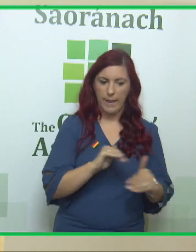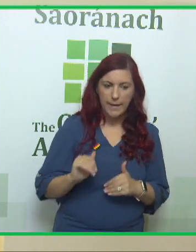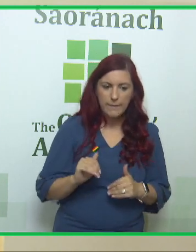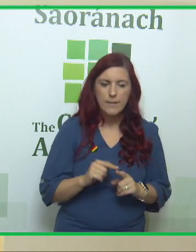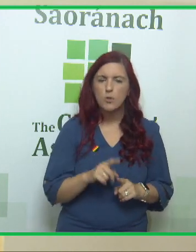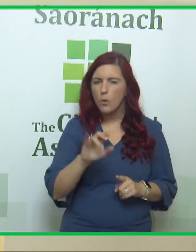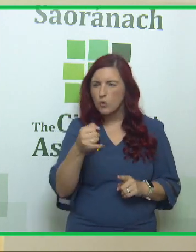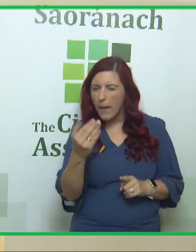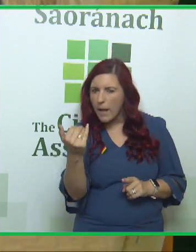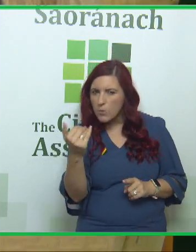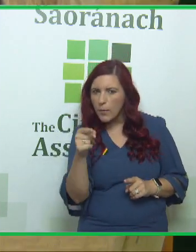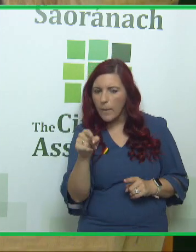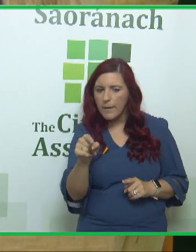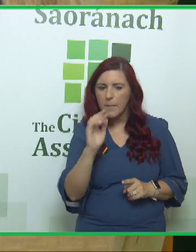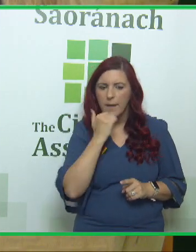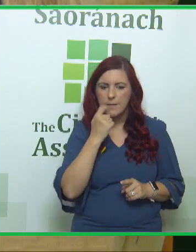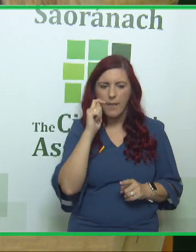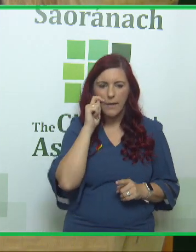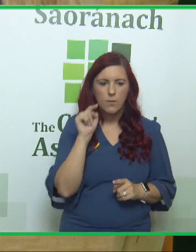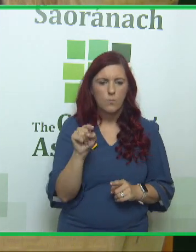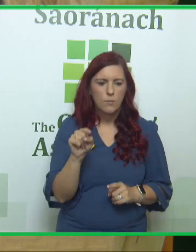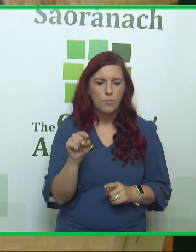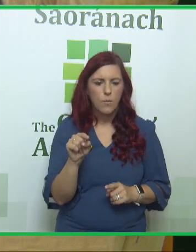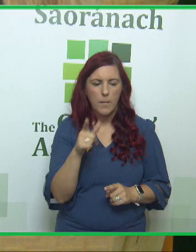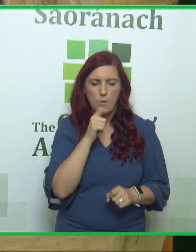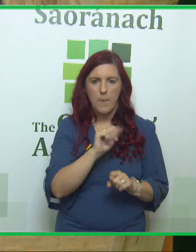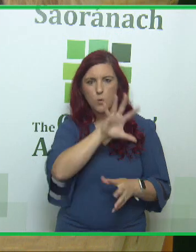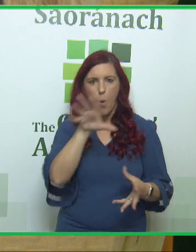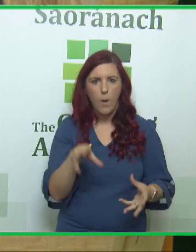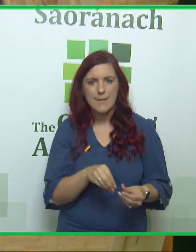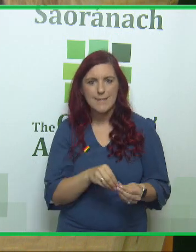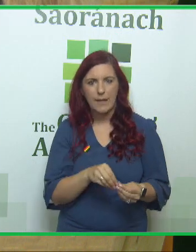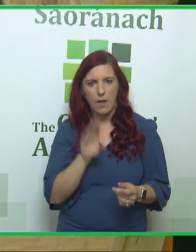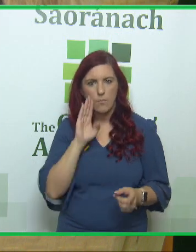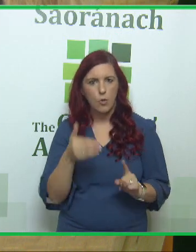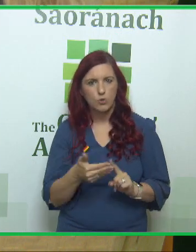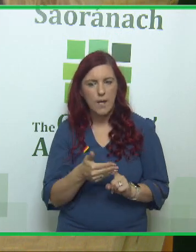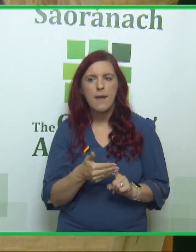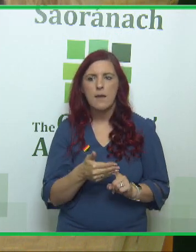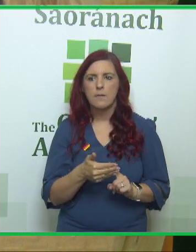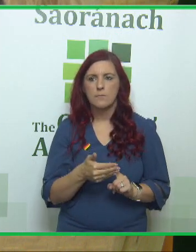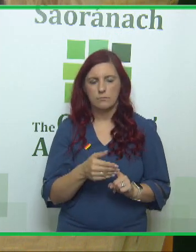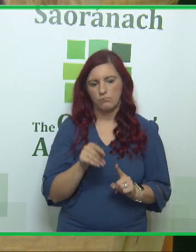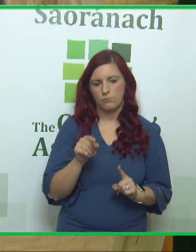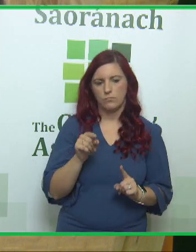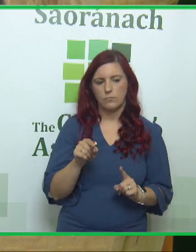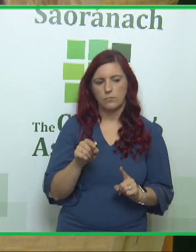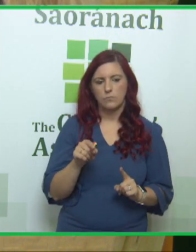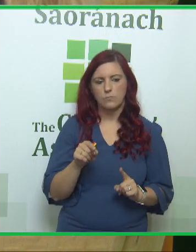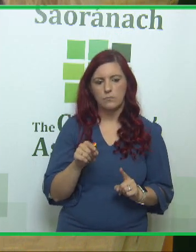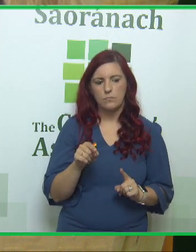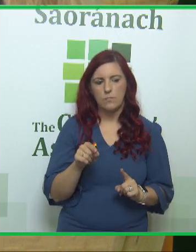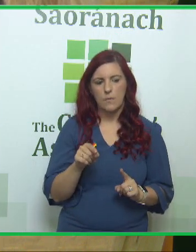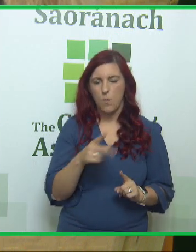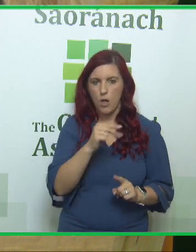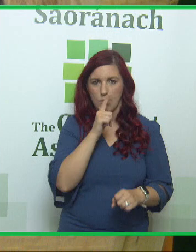I think what the panel are speaking to when we talk about a holistic approach, that's really where the sort of whole of government, whole